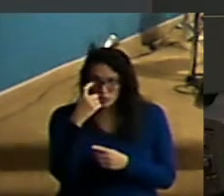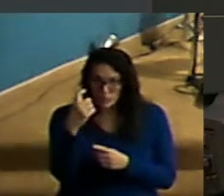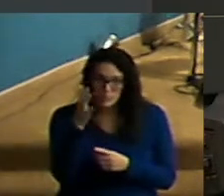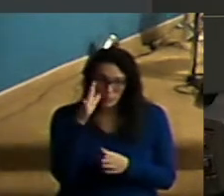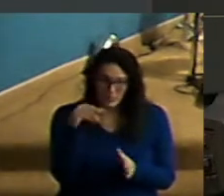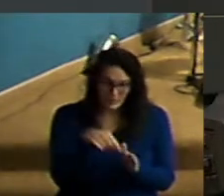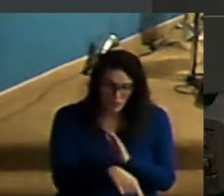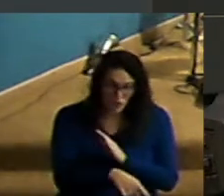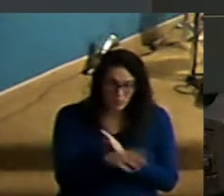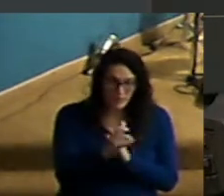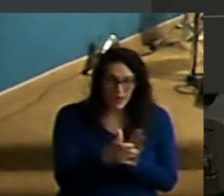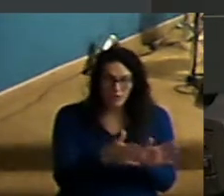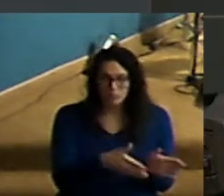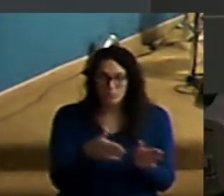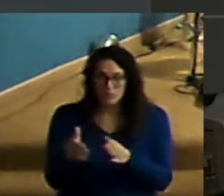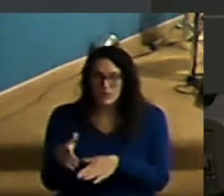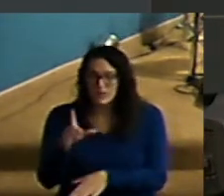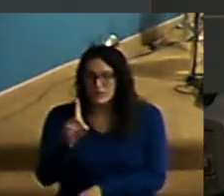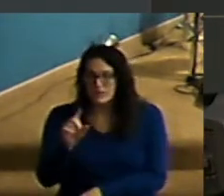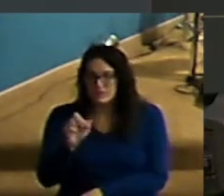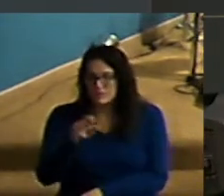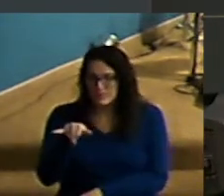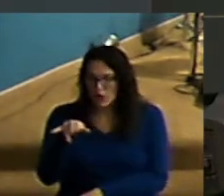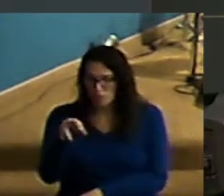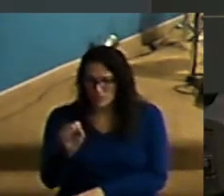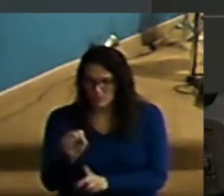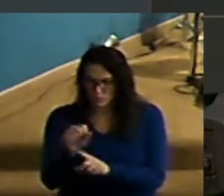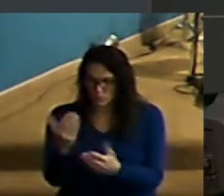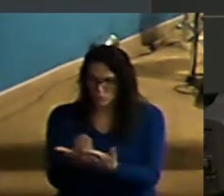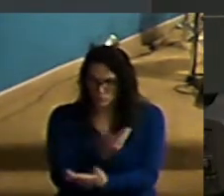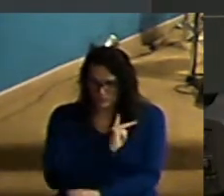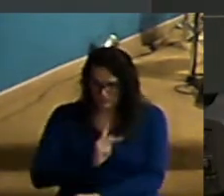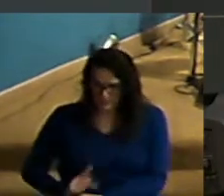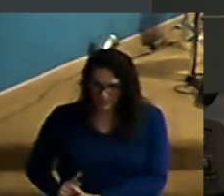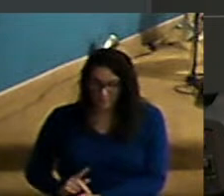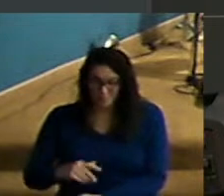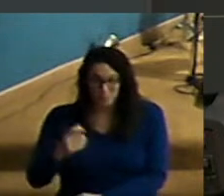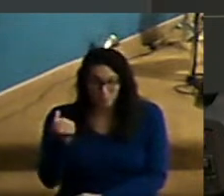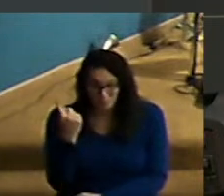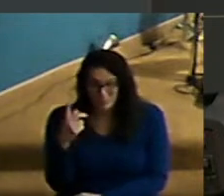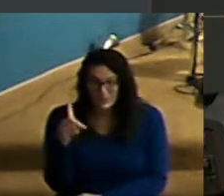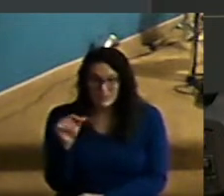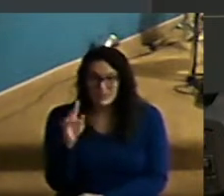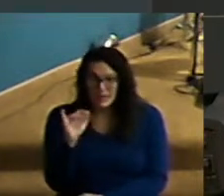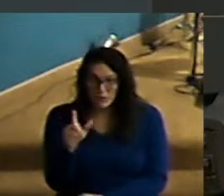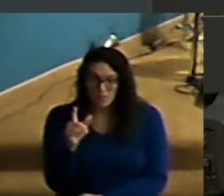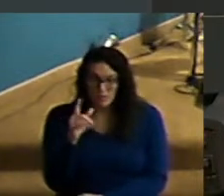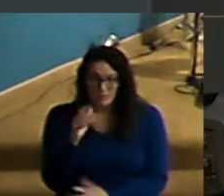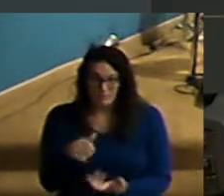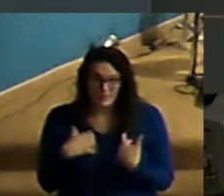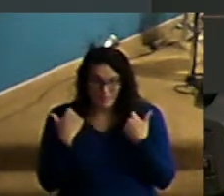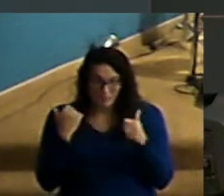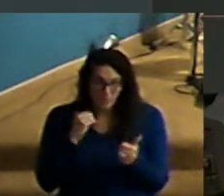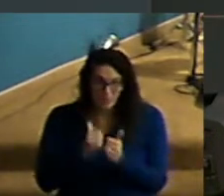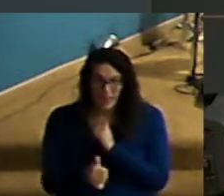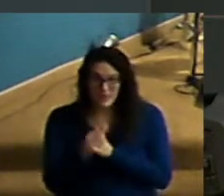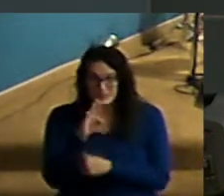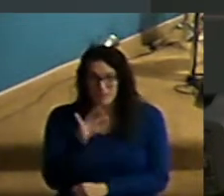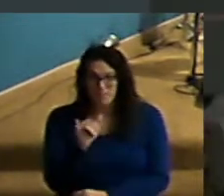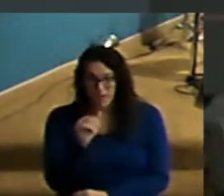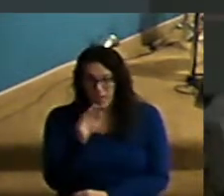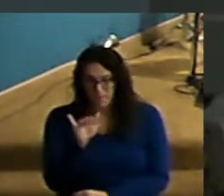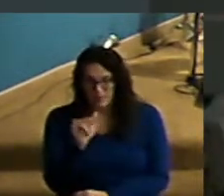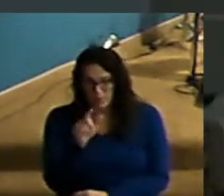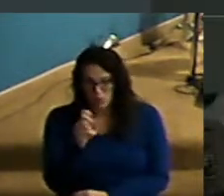assassinated, and now Darius the Mede comes into power. So Daniel outlived the Babylonian Empire. Daniel by